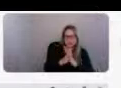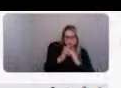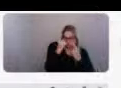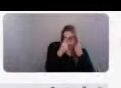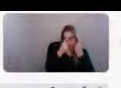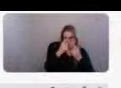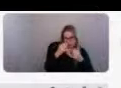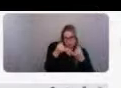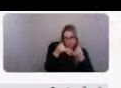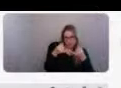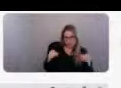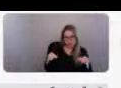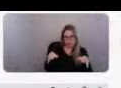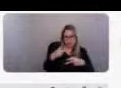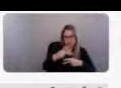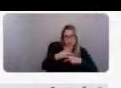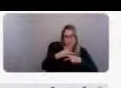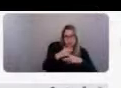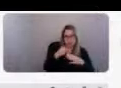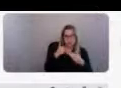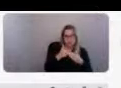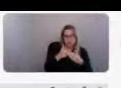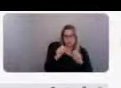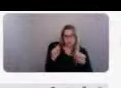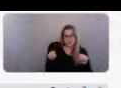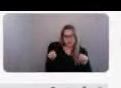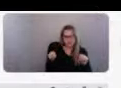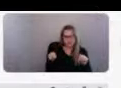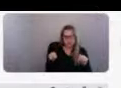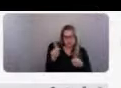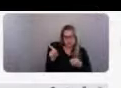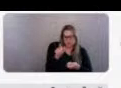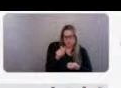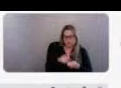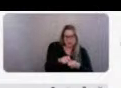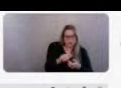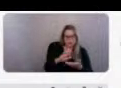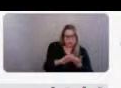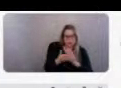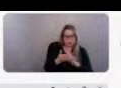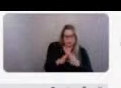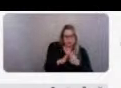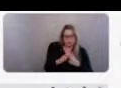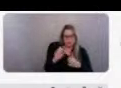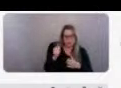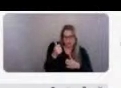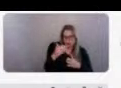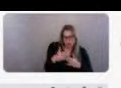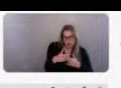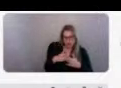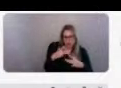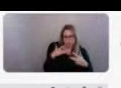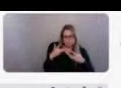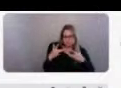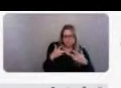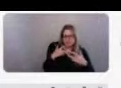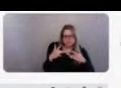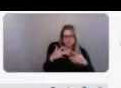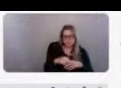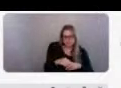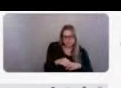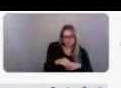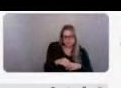boundaries and keep us as close as possible to this particular community one of my other concerns is